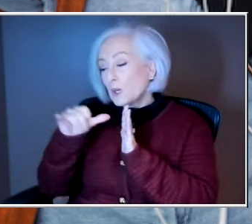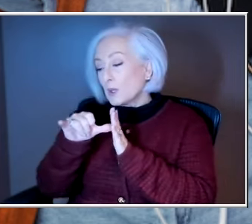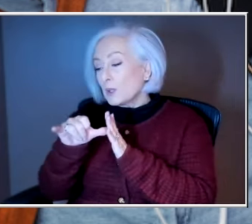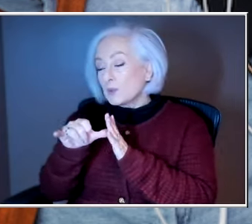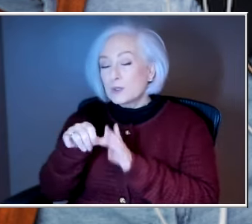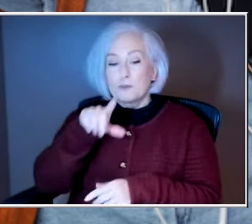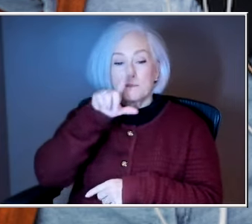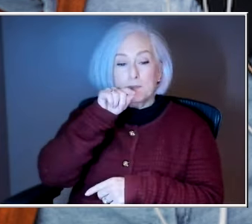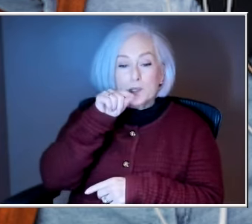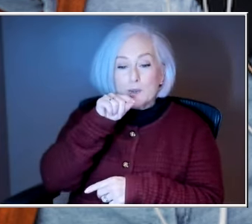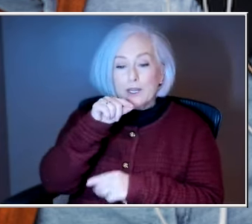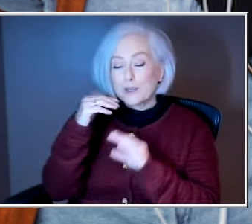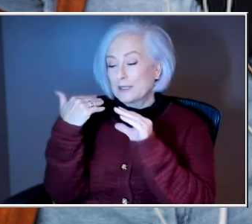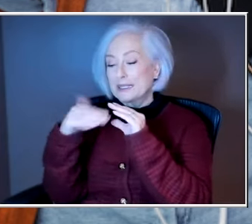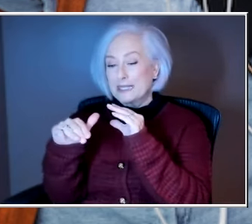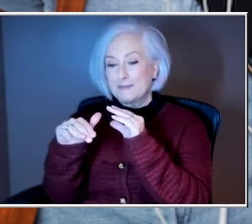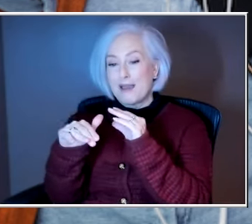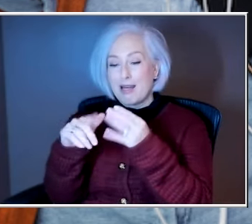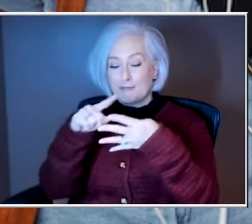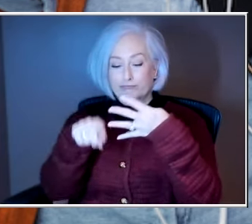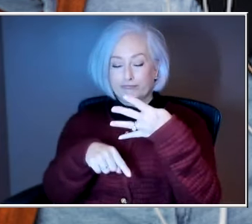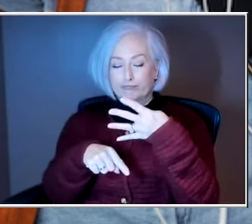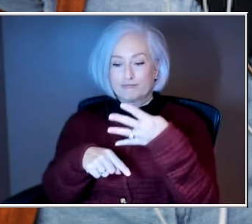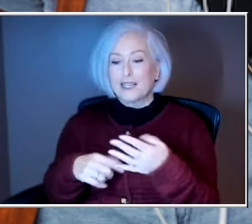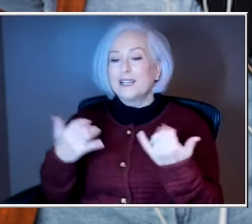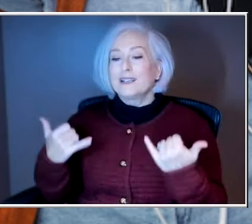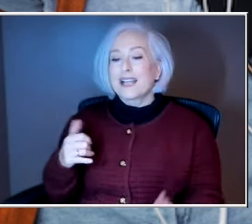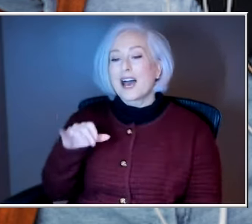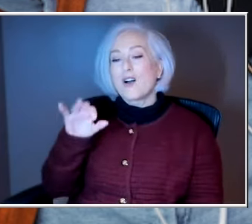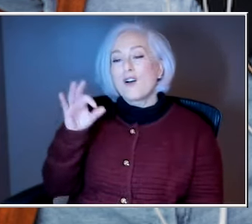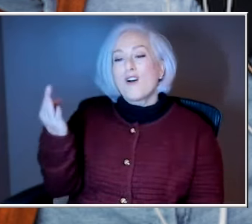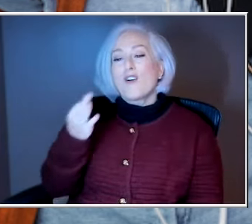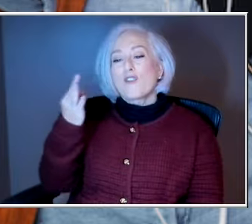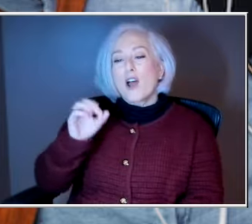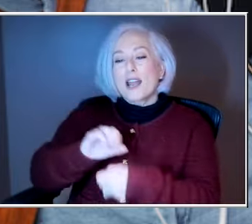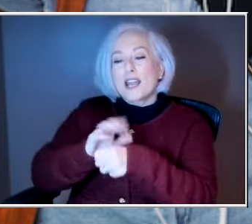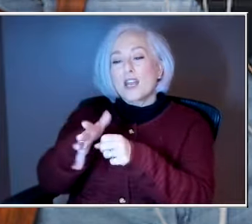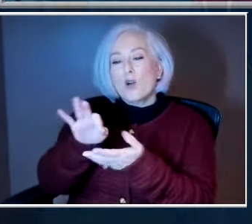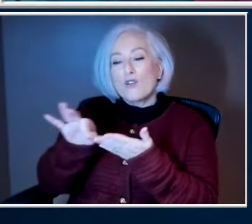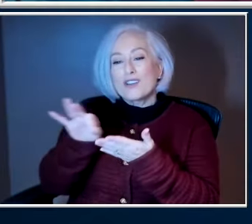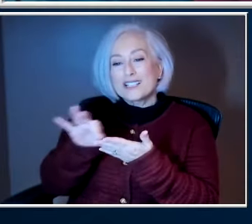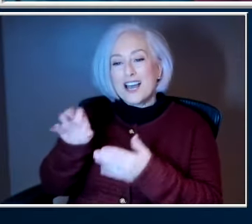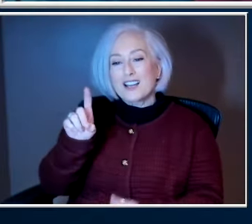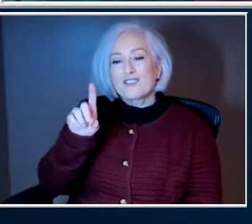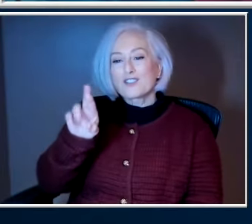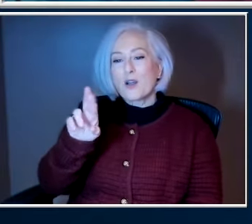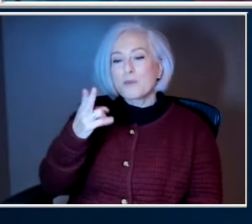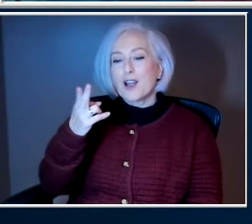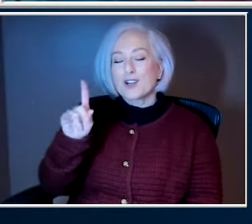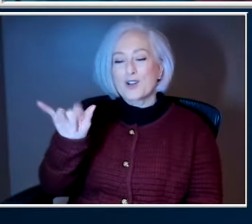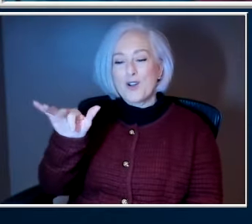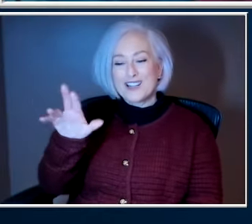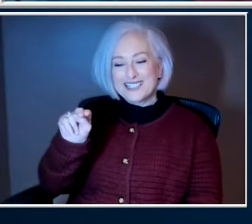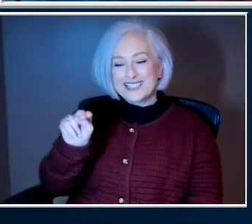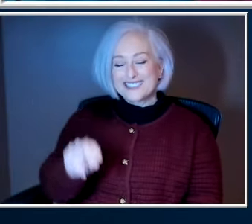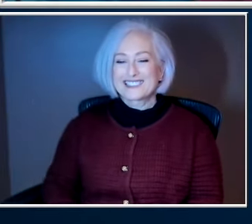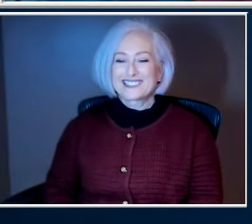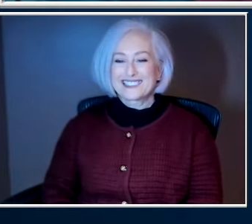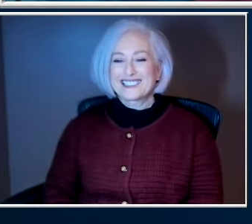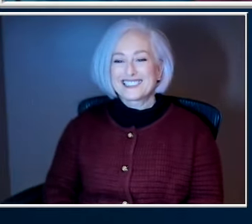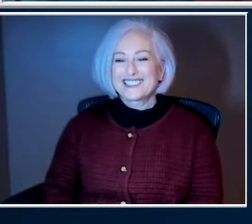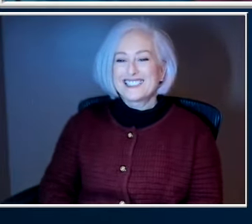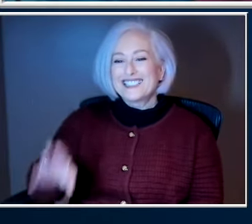right there on your screen. Let's get a Friday COVID count from Dr. Dana Hawkinson, Medical Director of Infection Prevention and Control. Good morning. Yeah. How are you? Hi, good. I'm glad